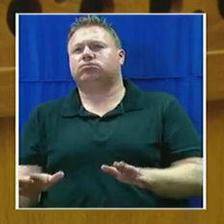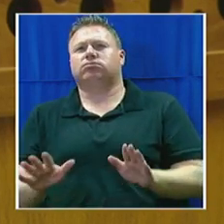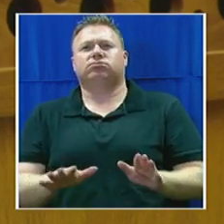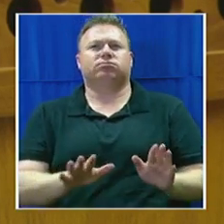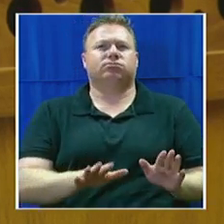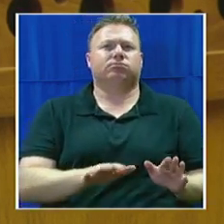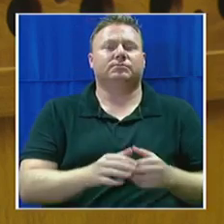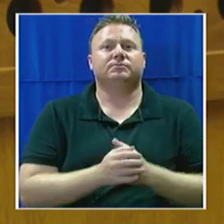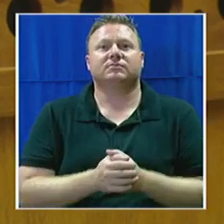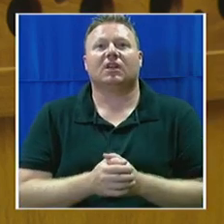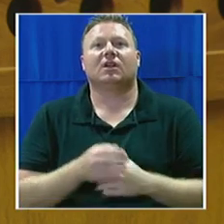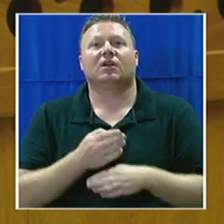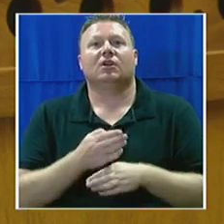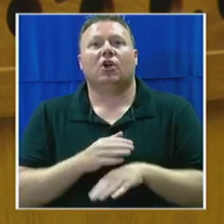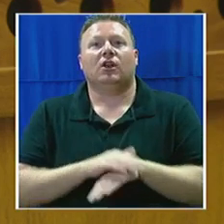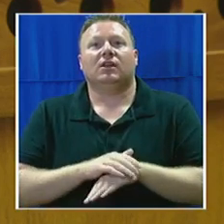Colleagues,